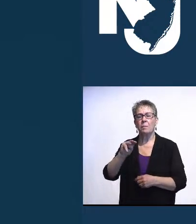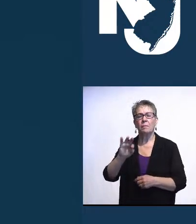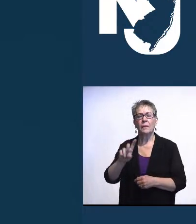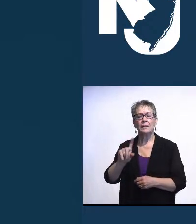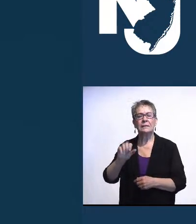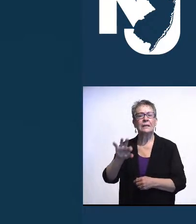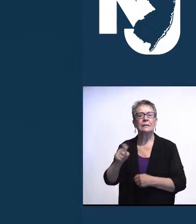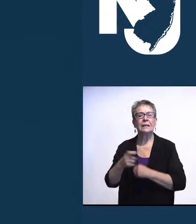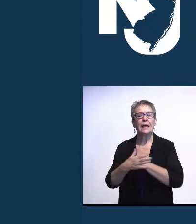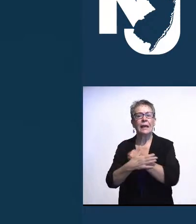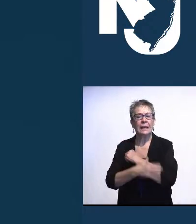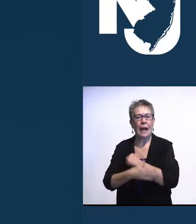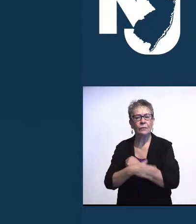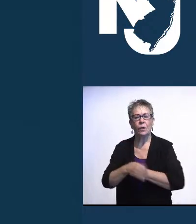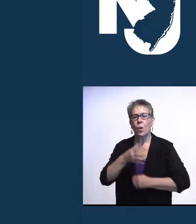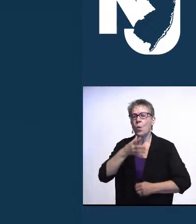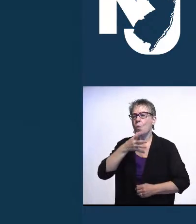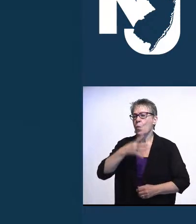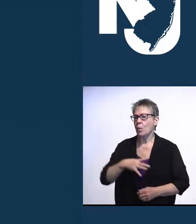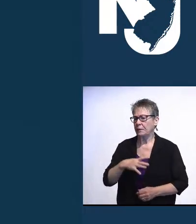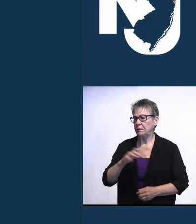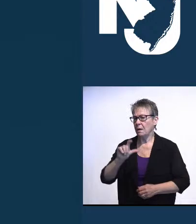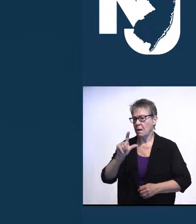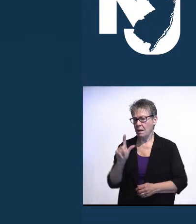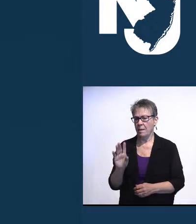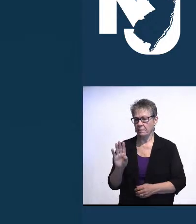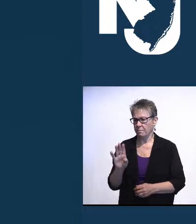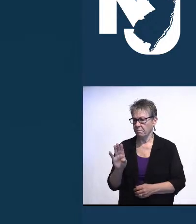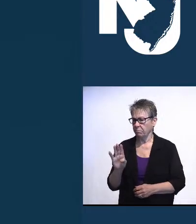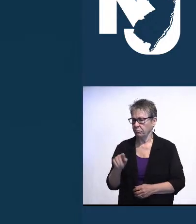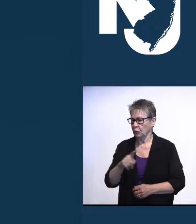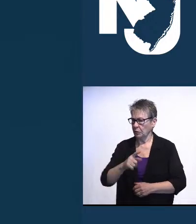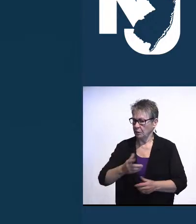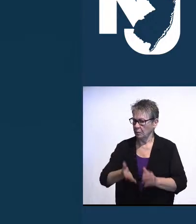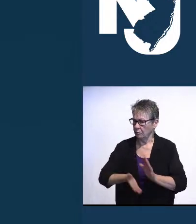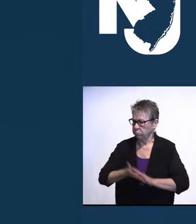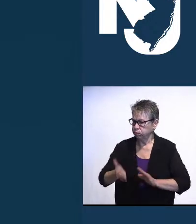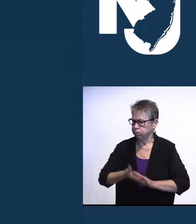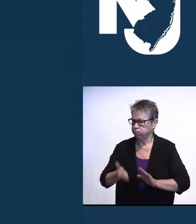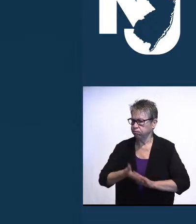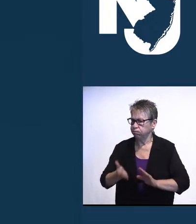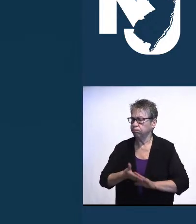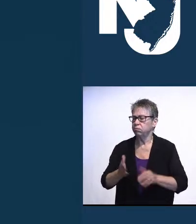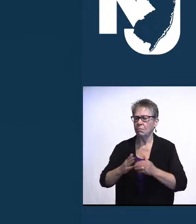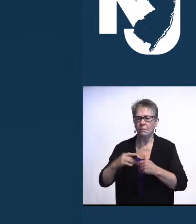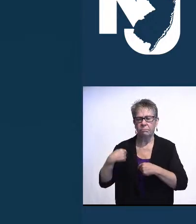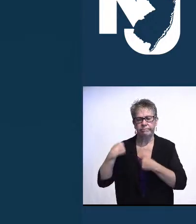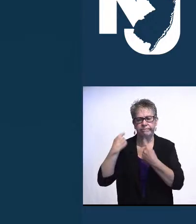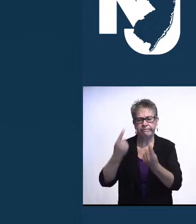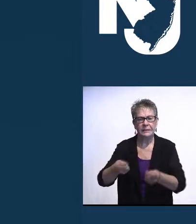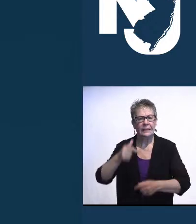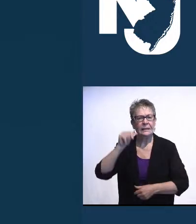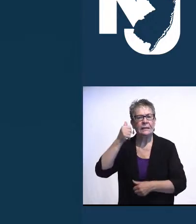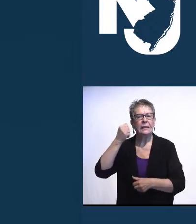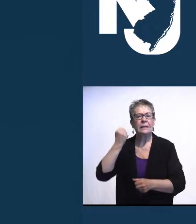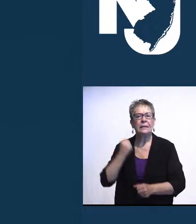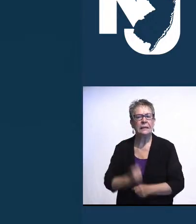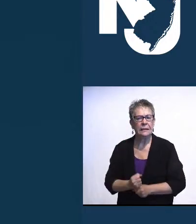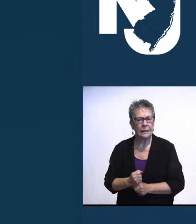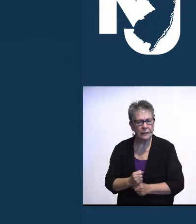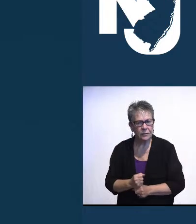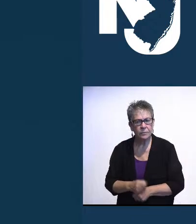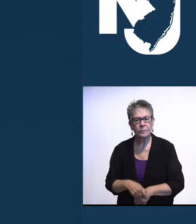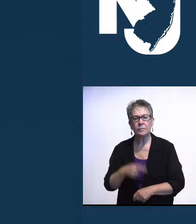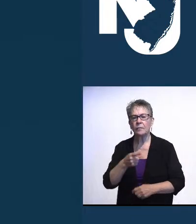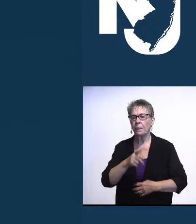over 10 years. She would also serve over time as the East Brunswick Republican Municipal Chair, as a regional vice